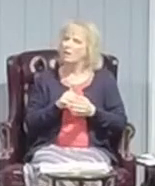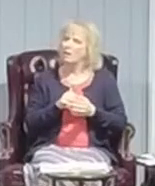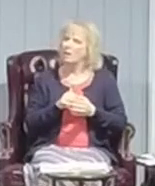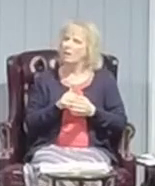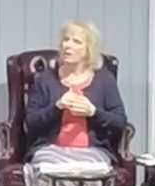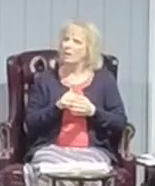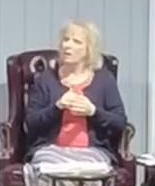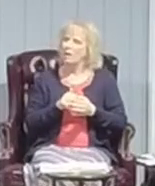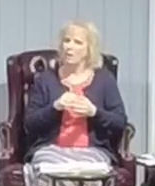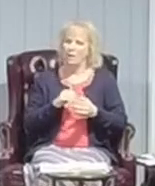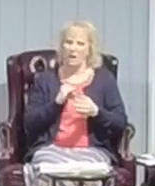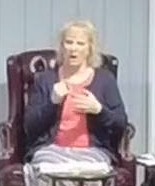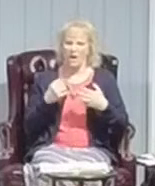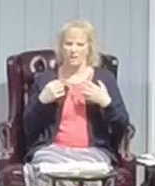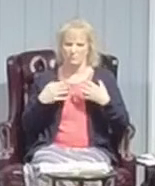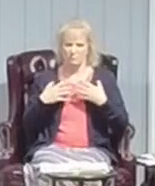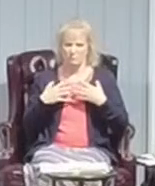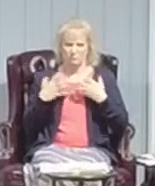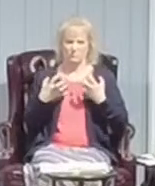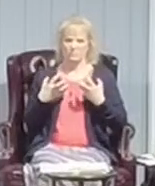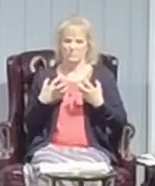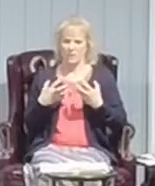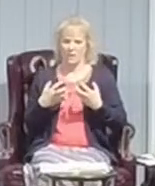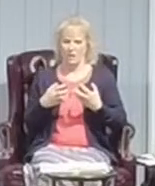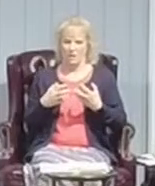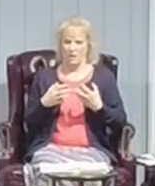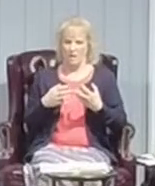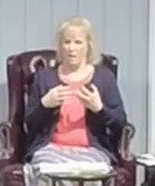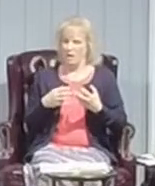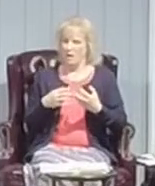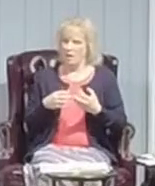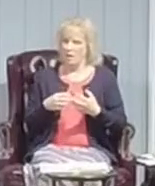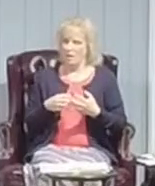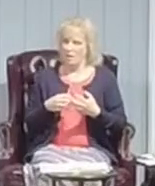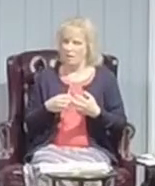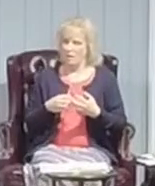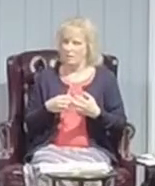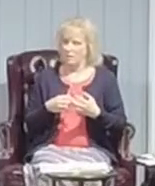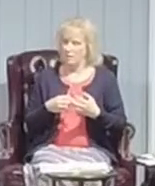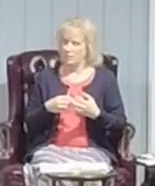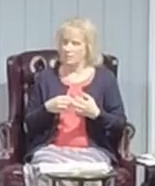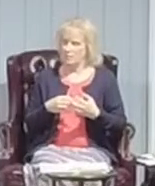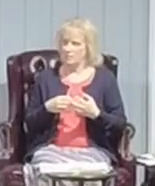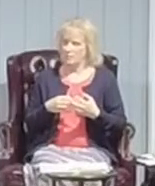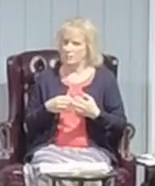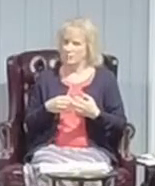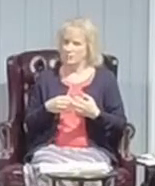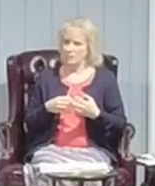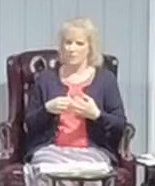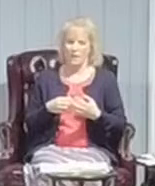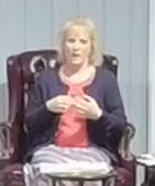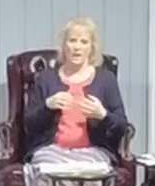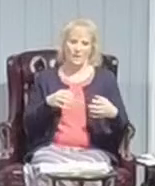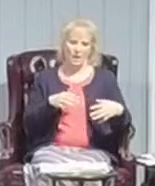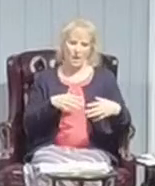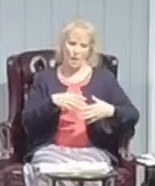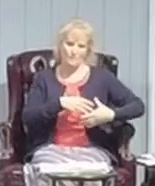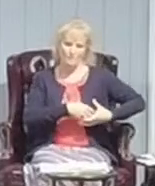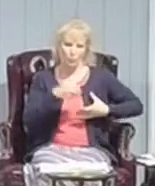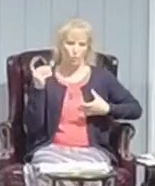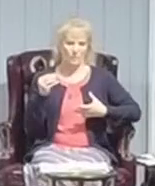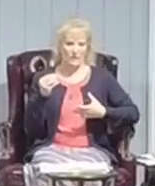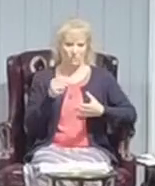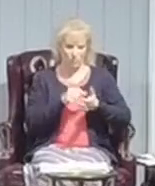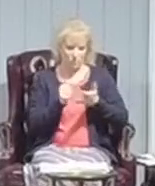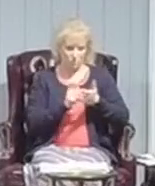I bristled. I come back out of my car. I got a church track, and I said, I'm Pastor Stevens of Calvary Baptist